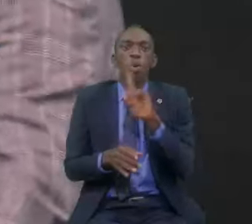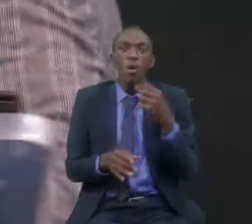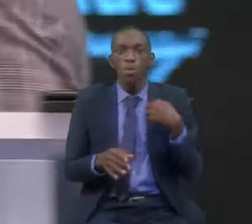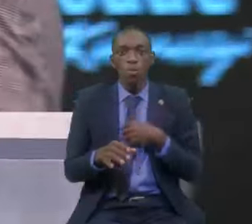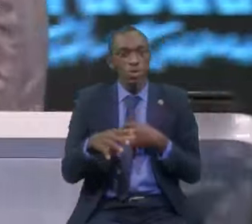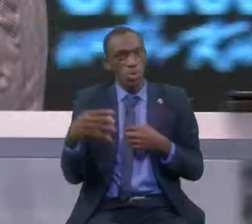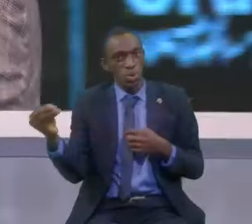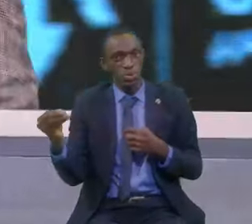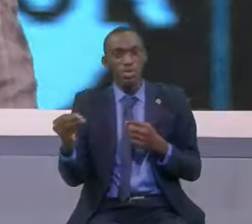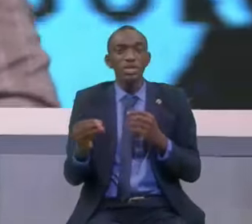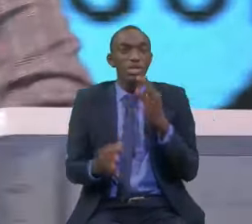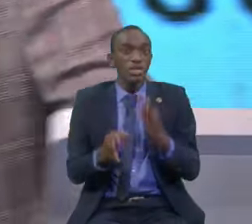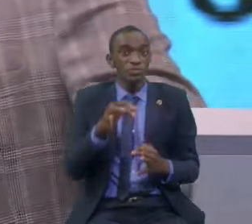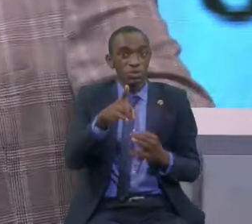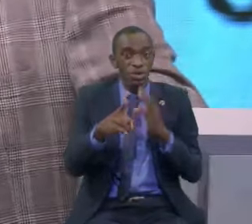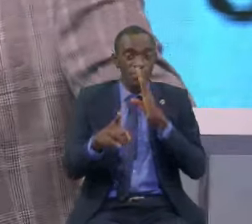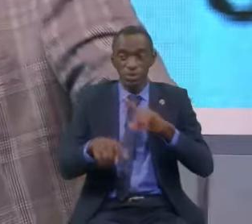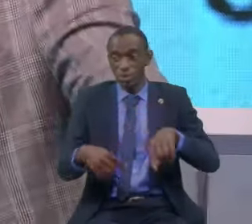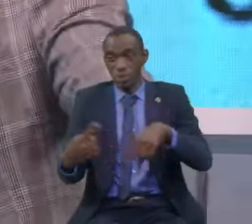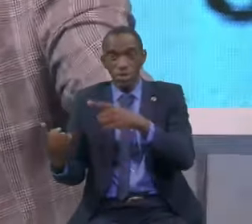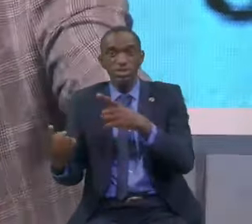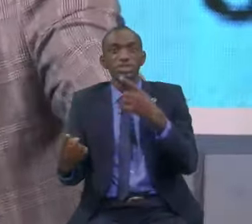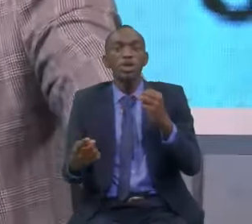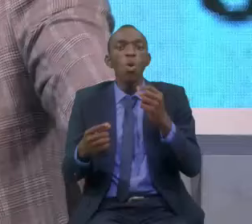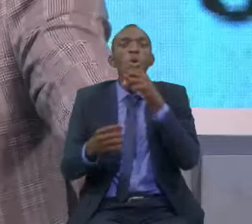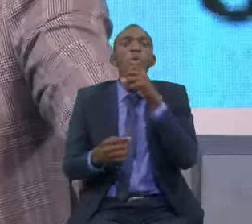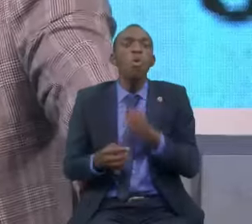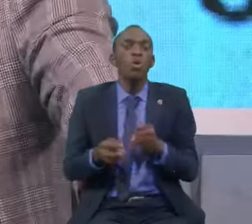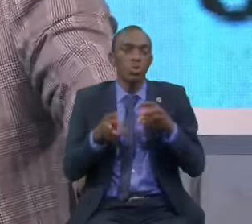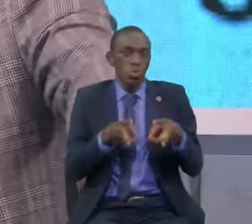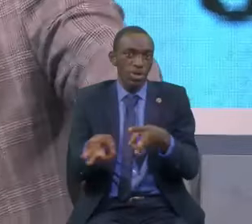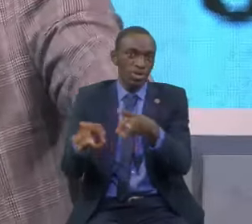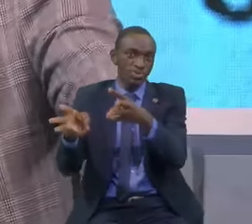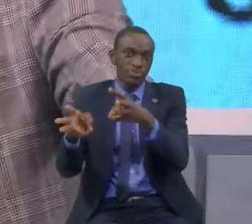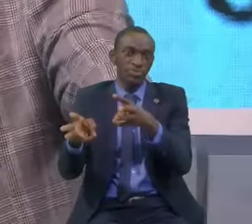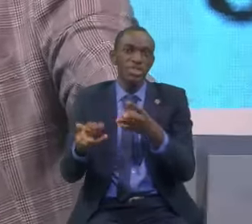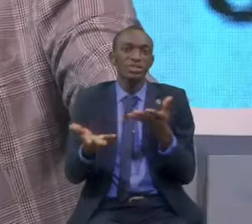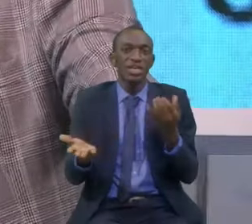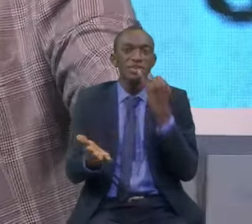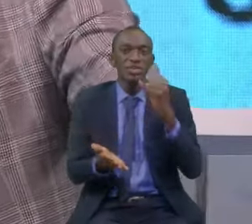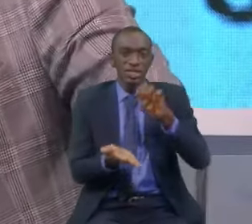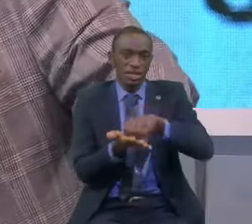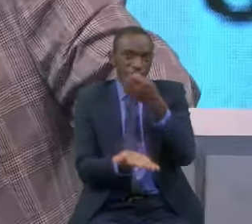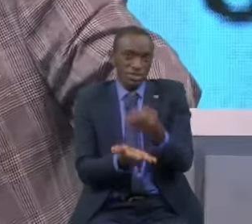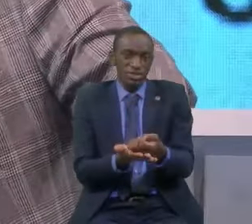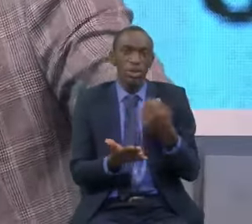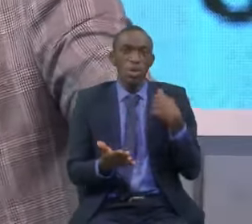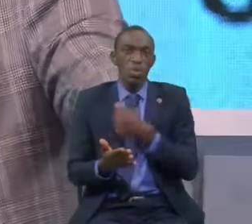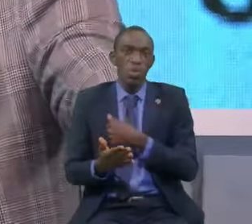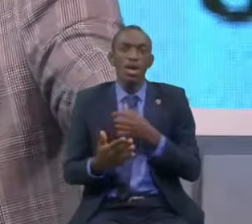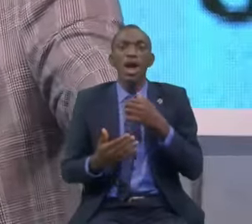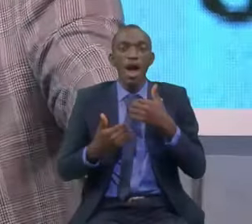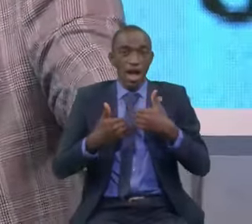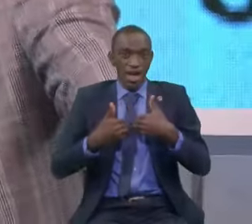going the old way is an Evidence we had an old